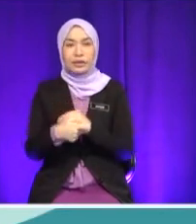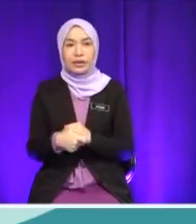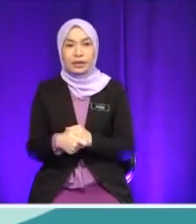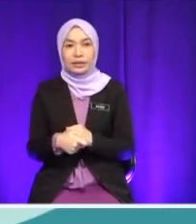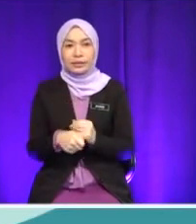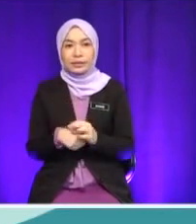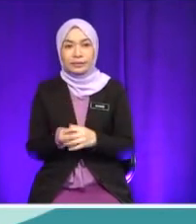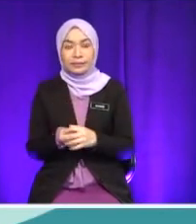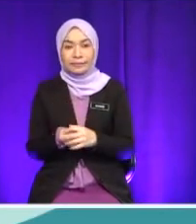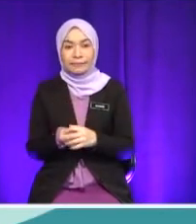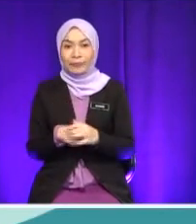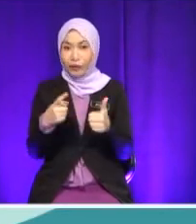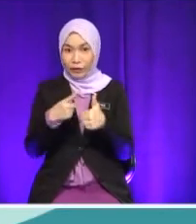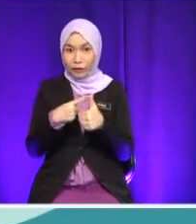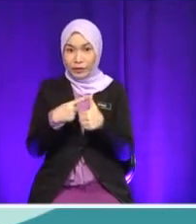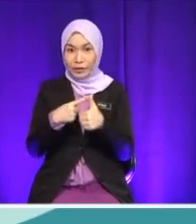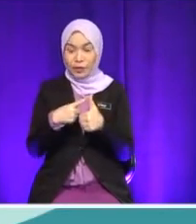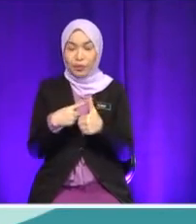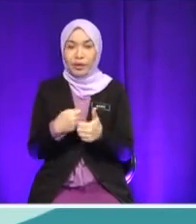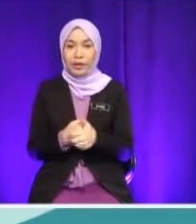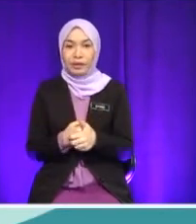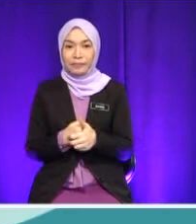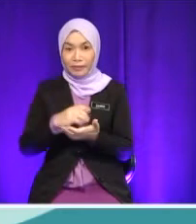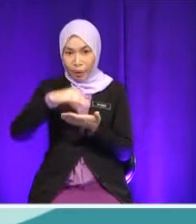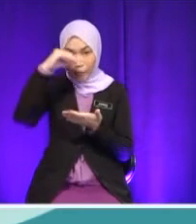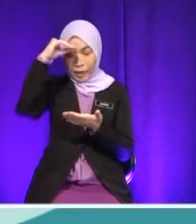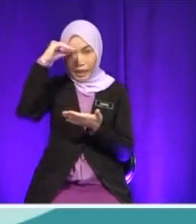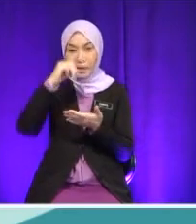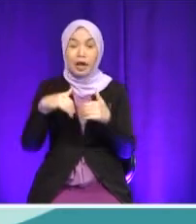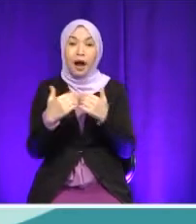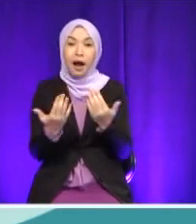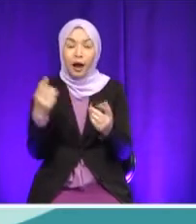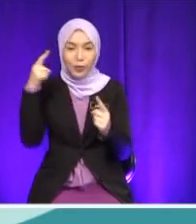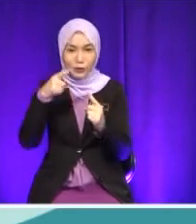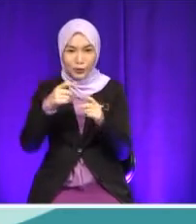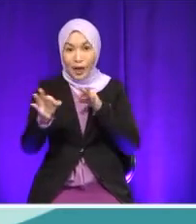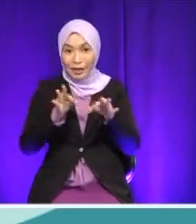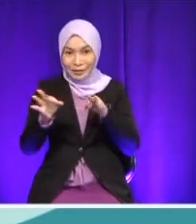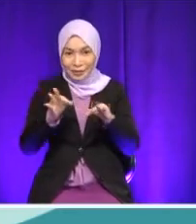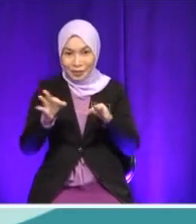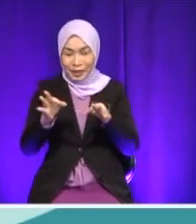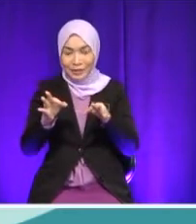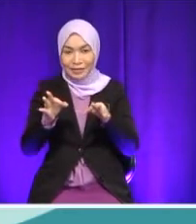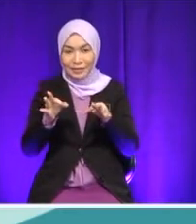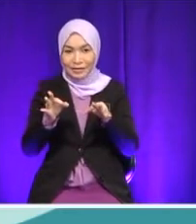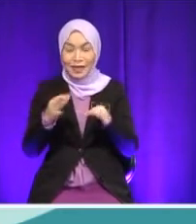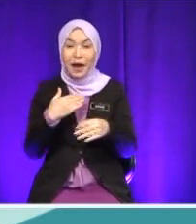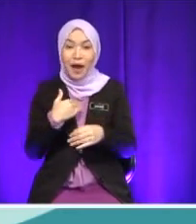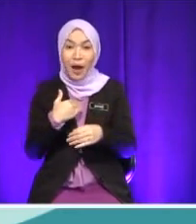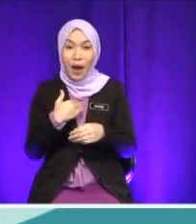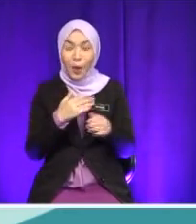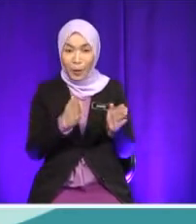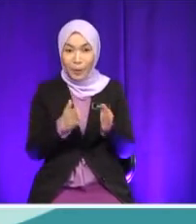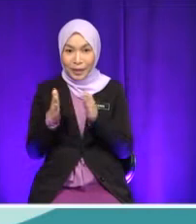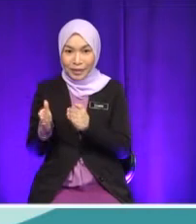complementary skill. Okay, so for the first one, we are going to learn how to explain and justify our plans and ambitions. And the